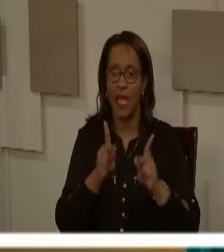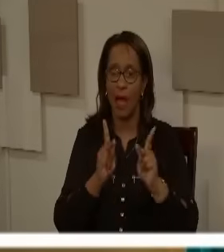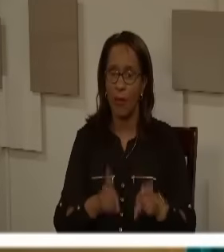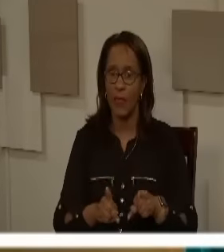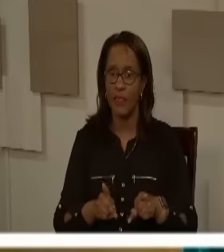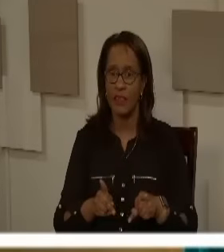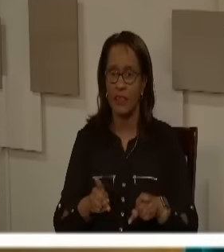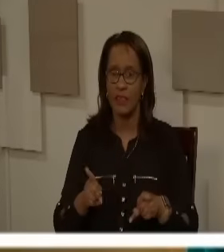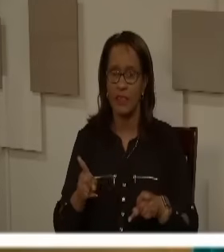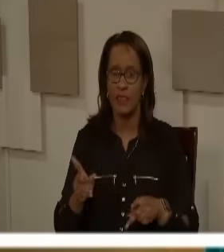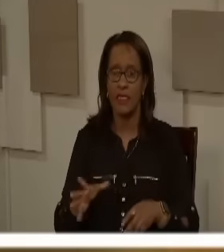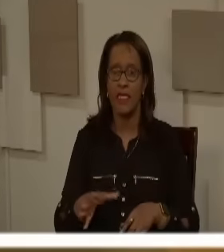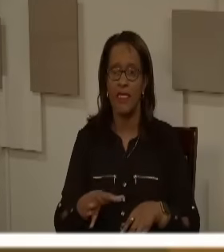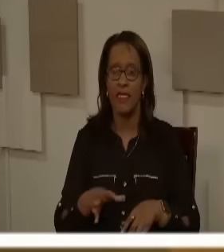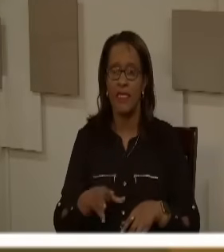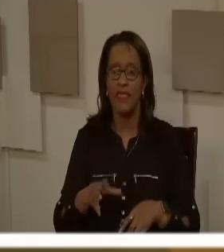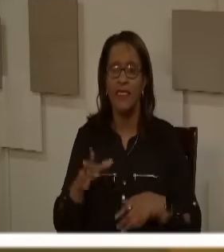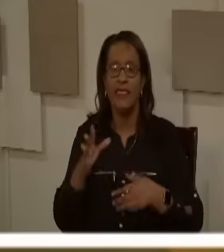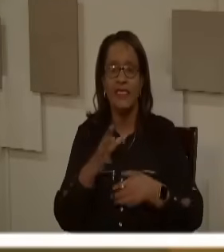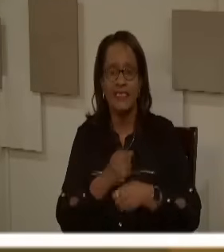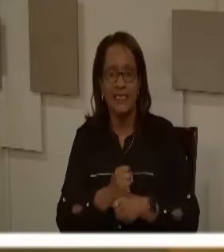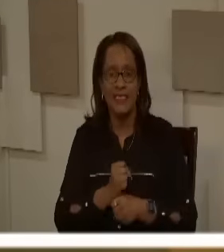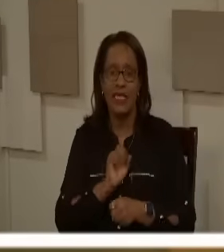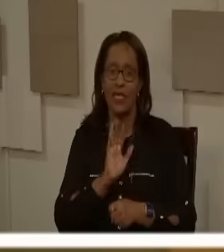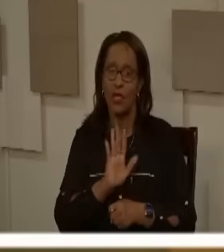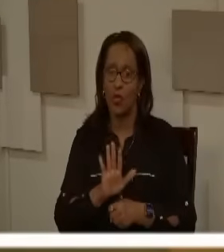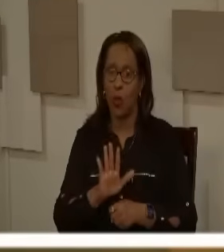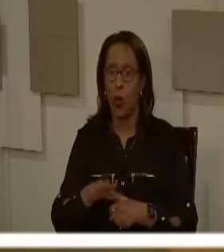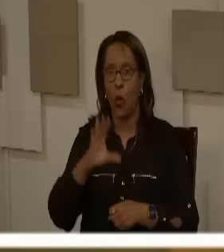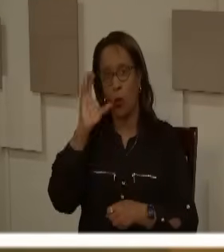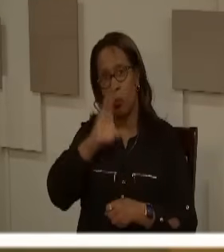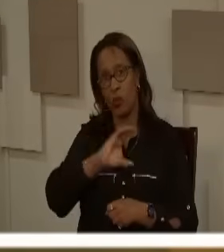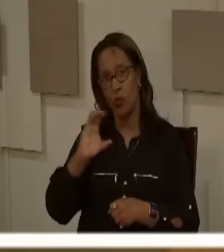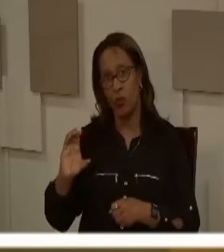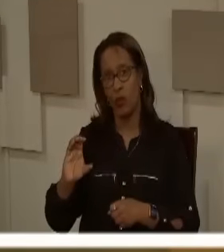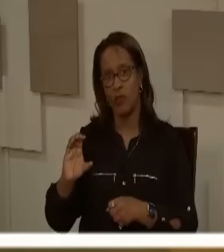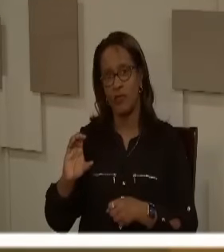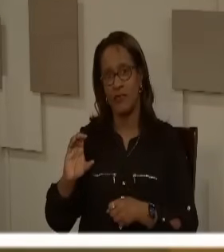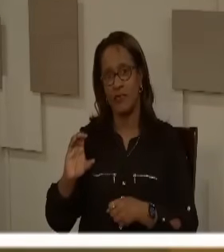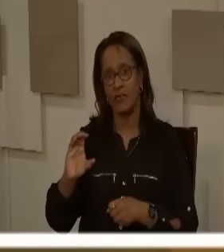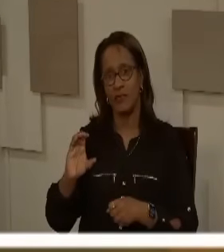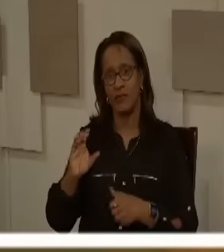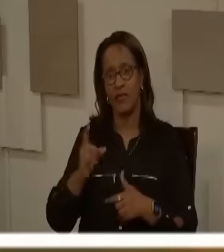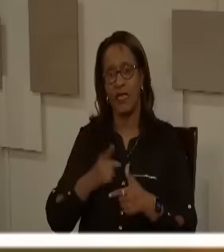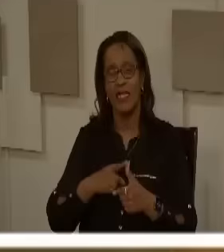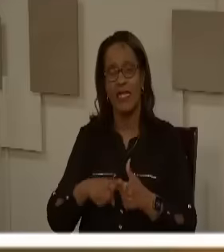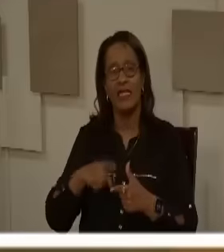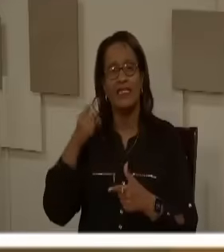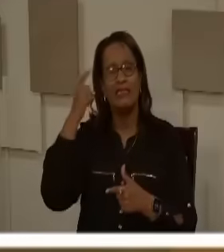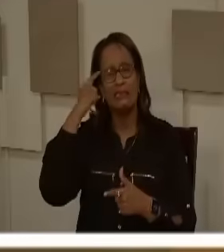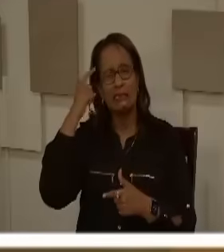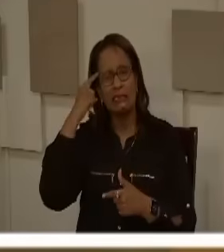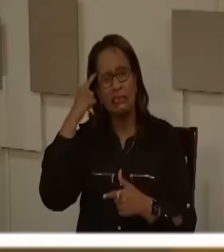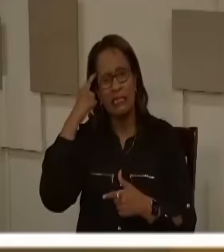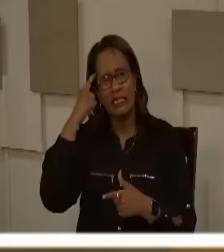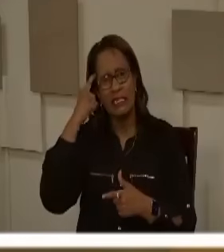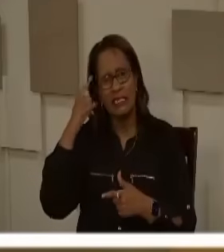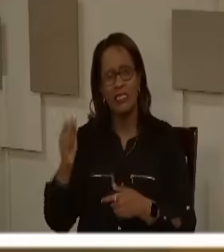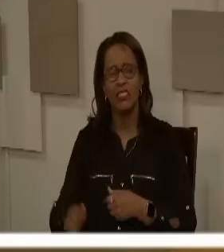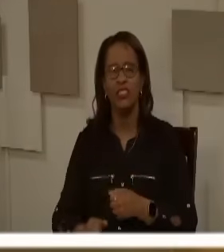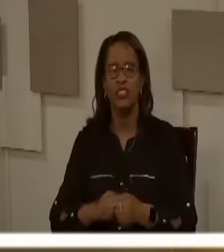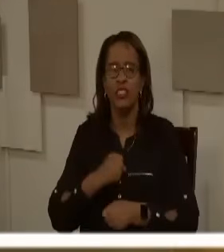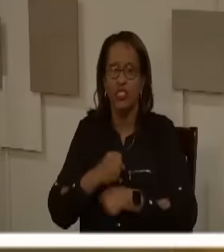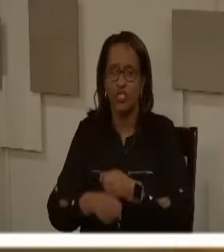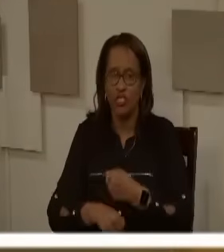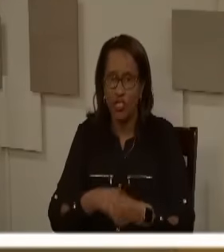instrument that humans have ever designed for torturing another human being. You pick it up